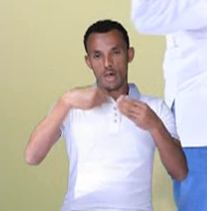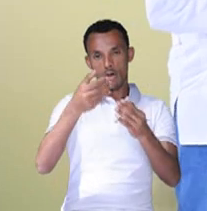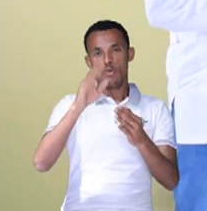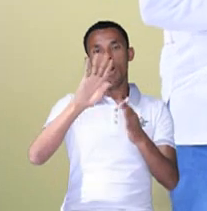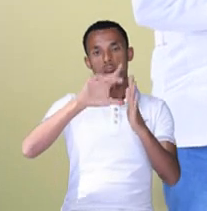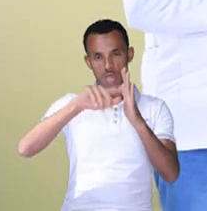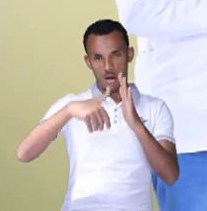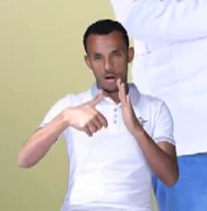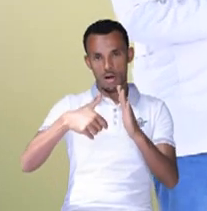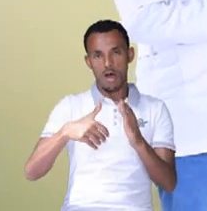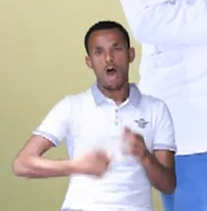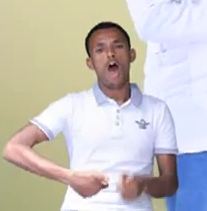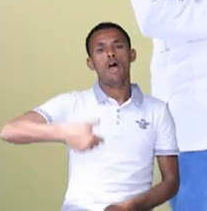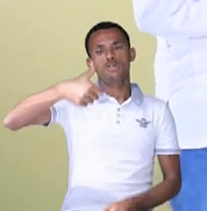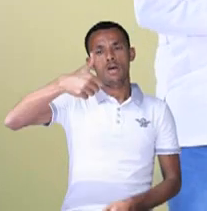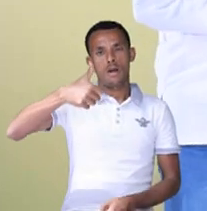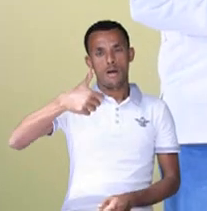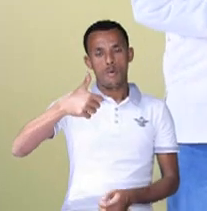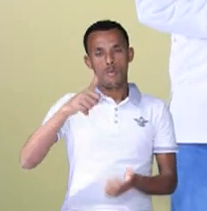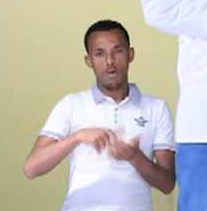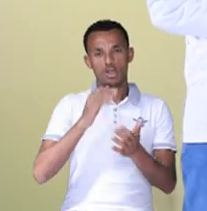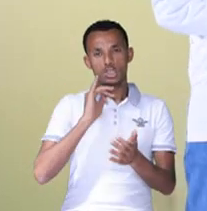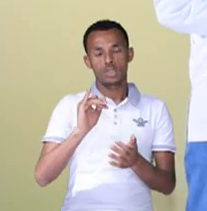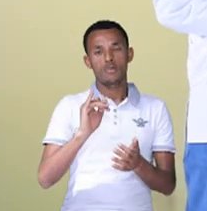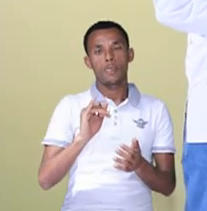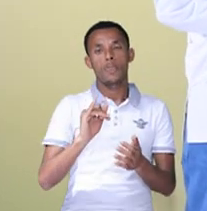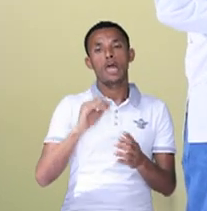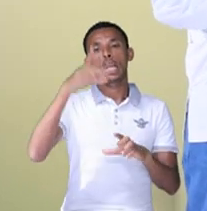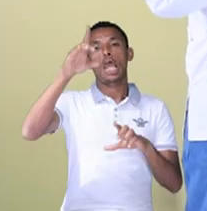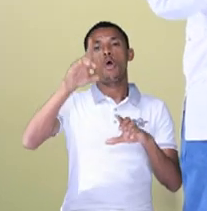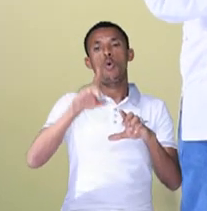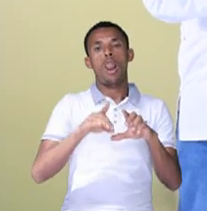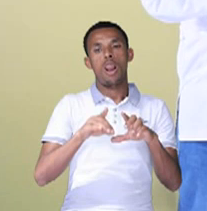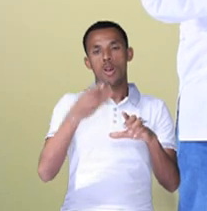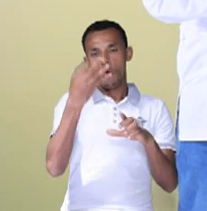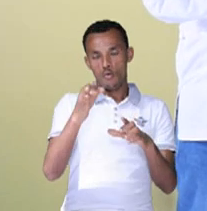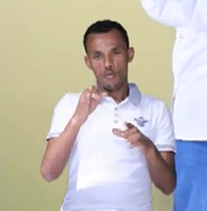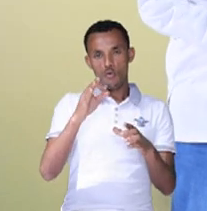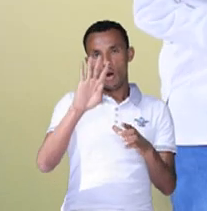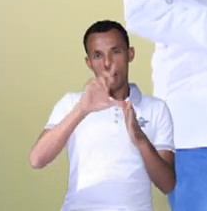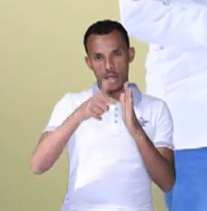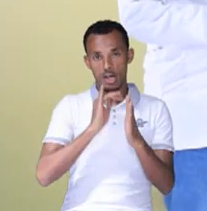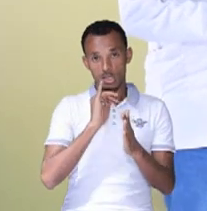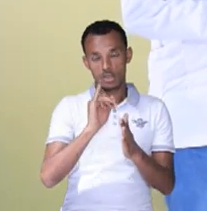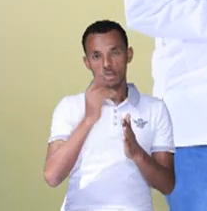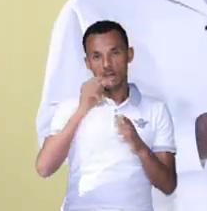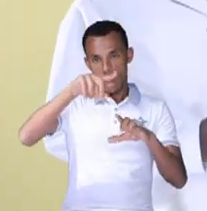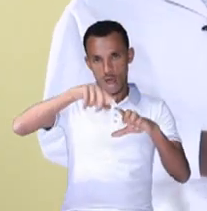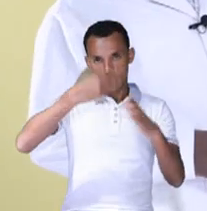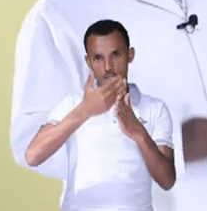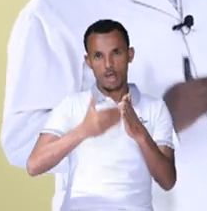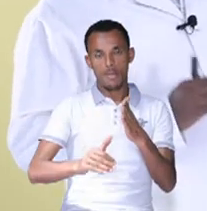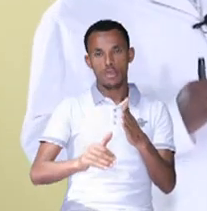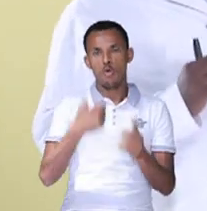quadrilateral, another main point is a diagonal of a quadrilateral. A diagonal of a quadrilateral is the line